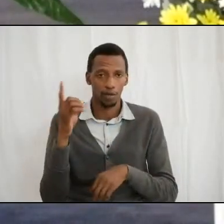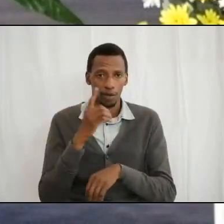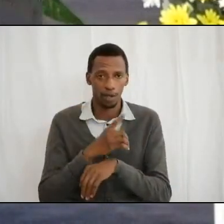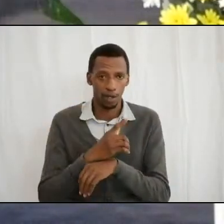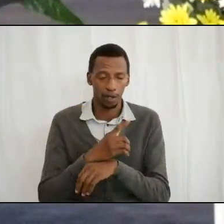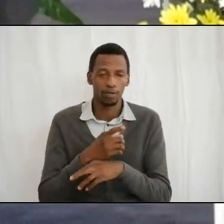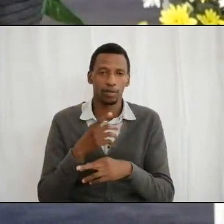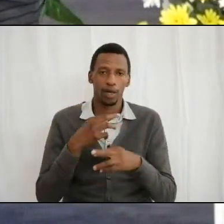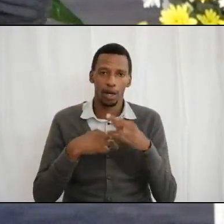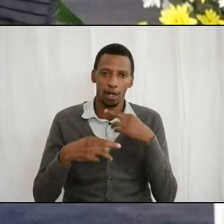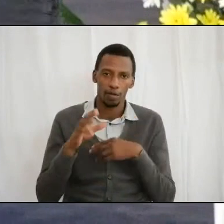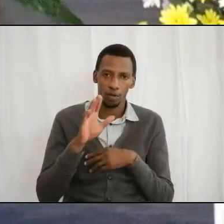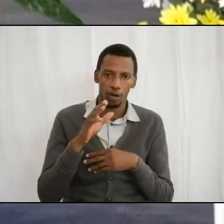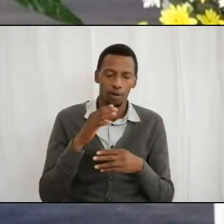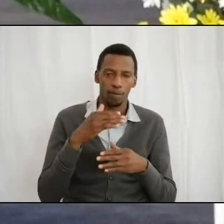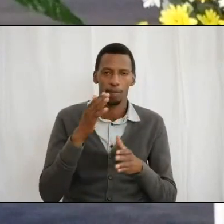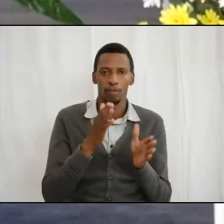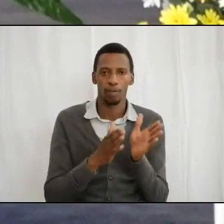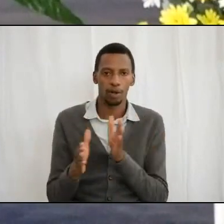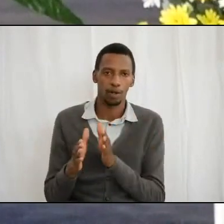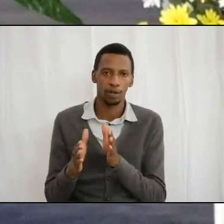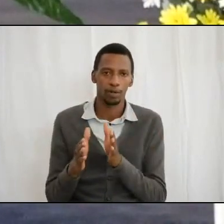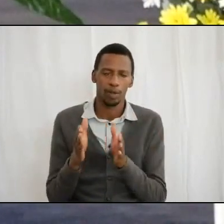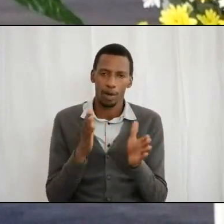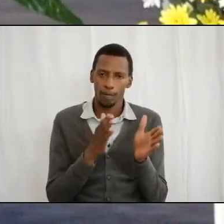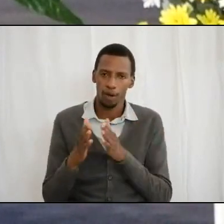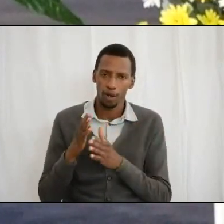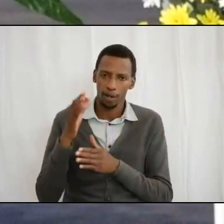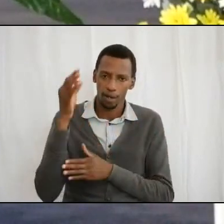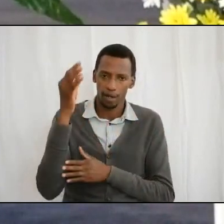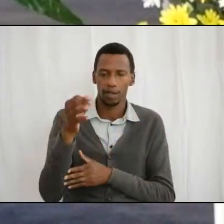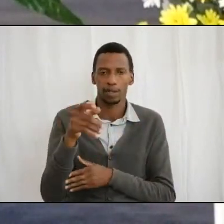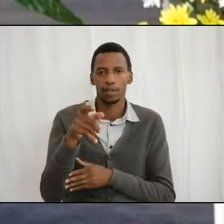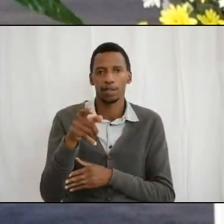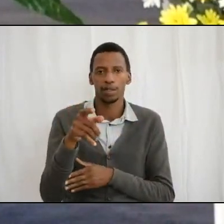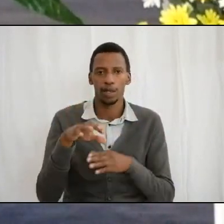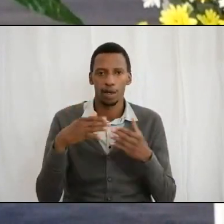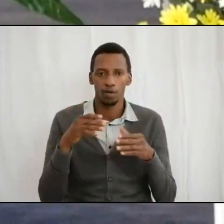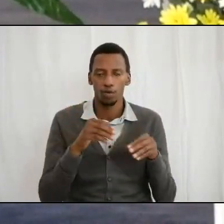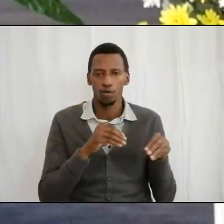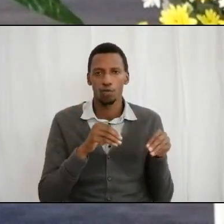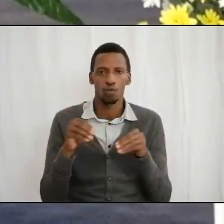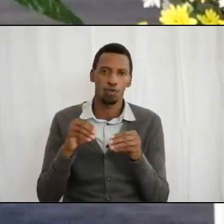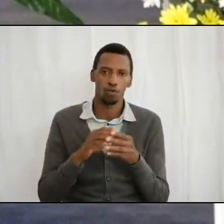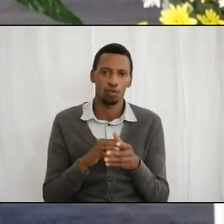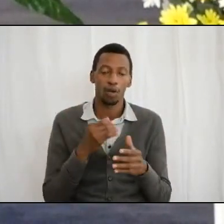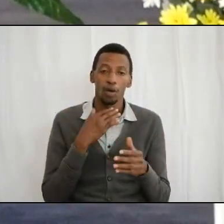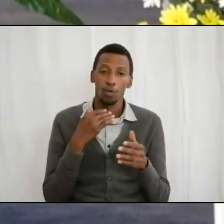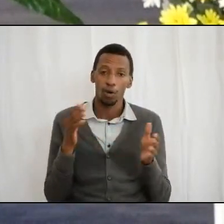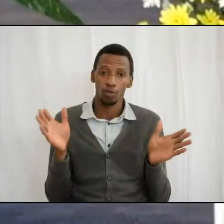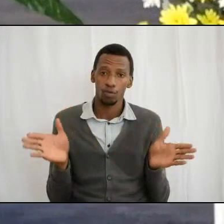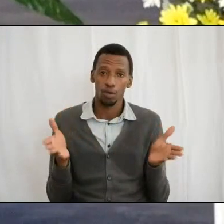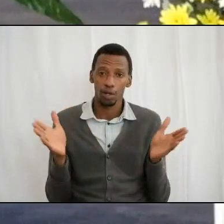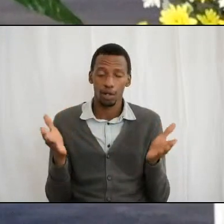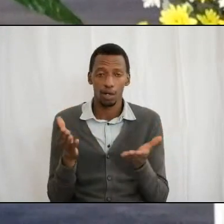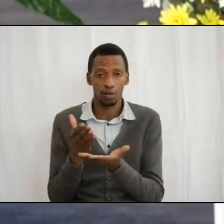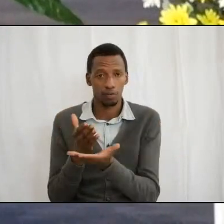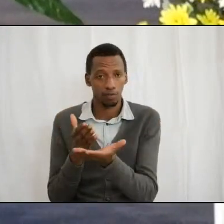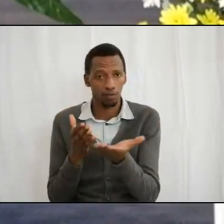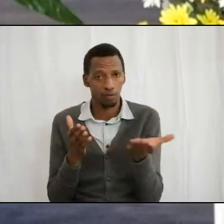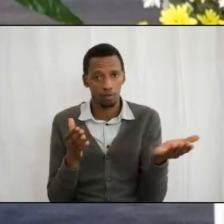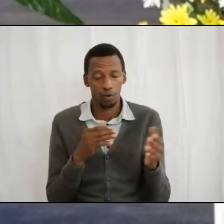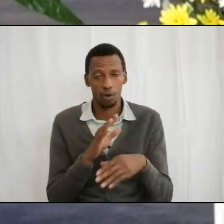review your plan. So plan ahead. This is the way we move forward. And I want to encourage each one of